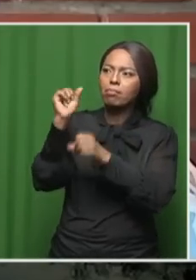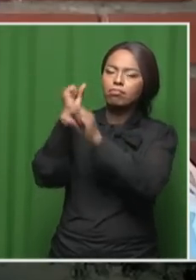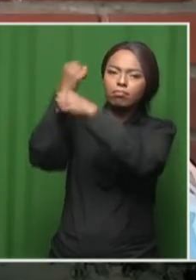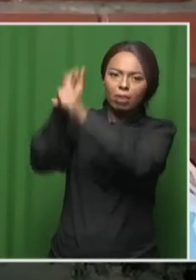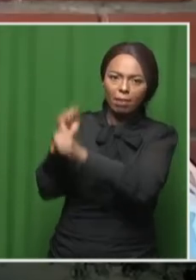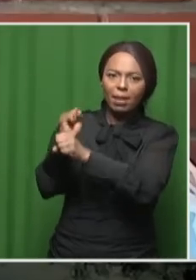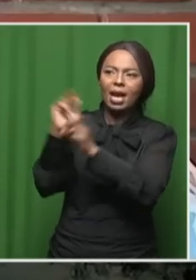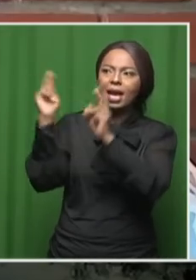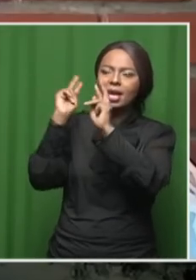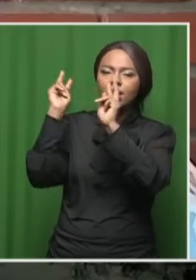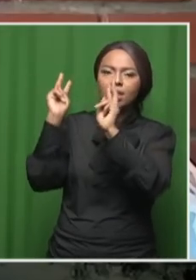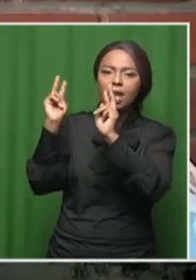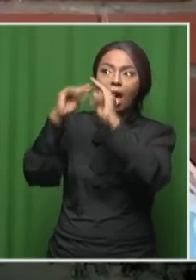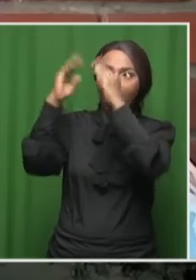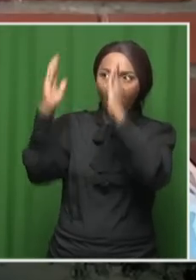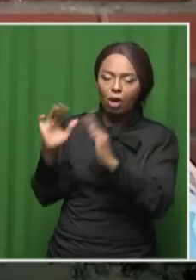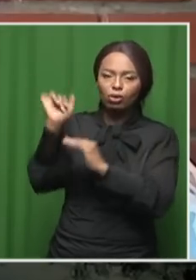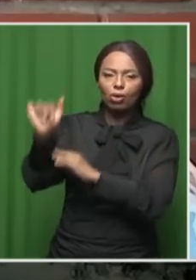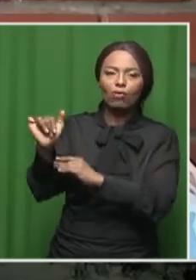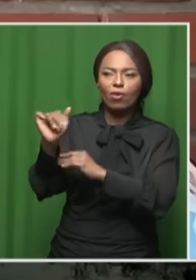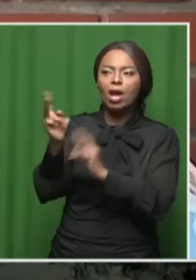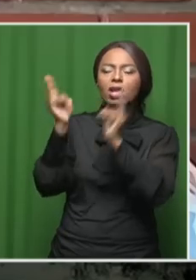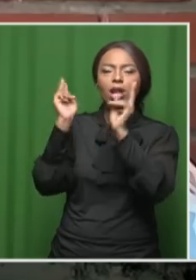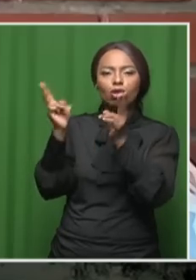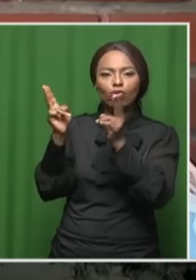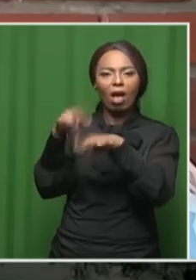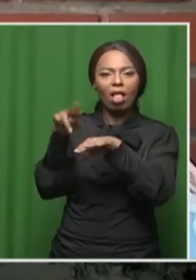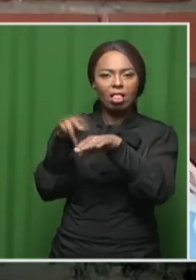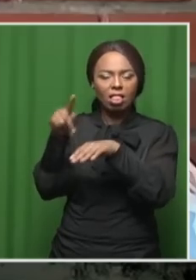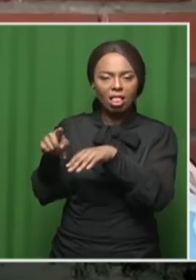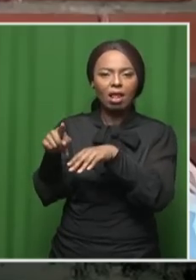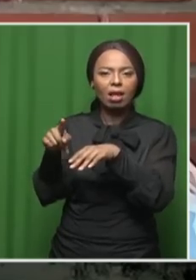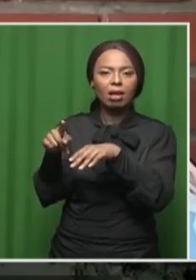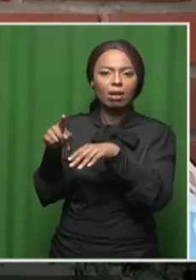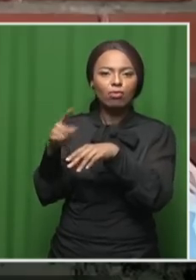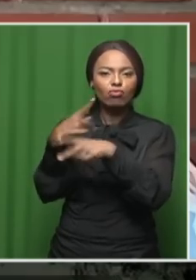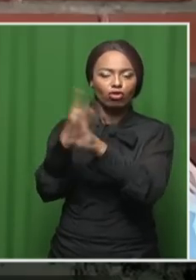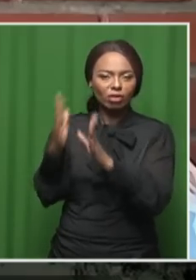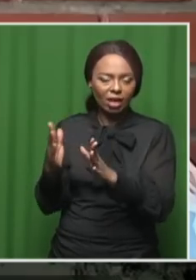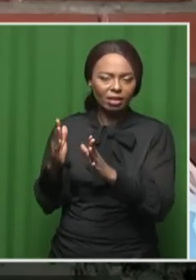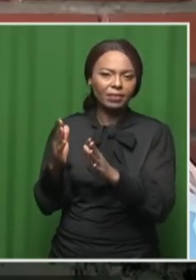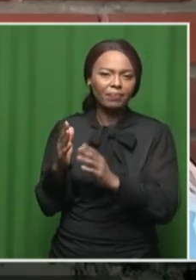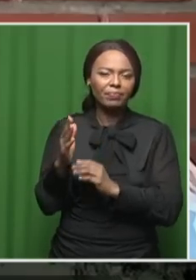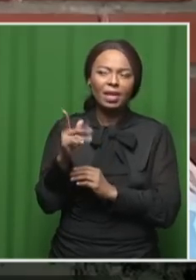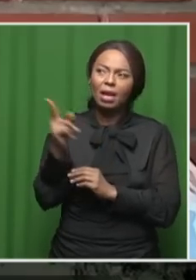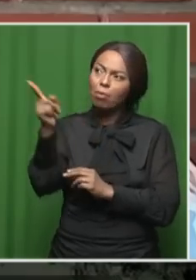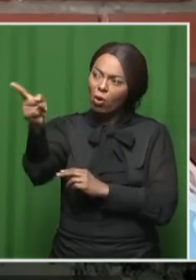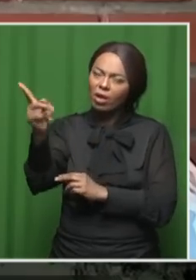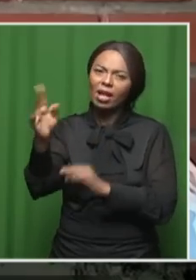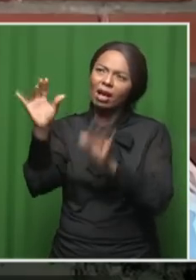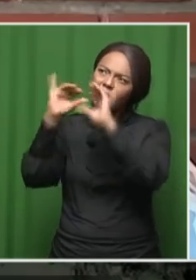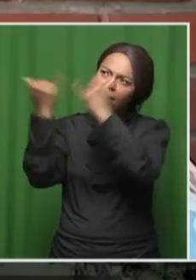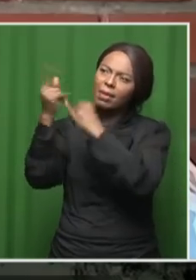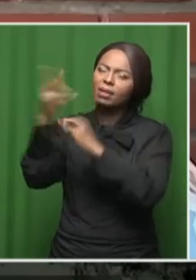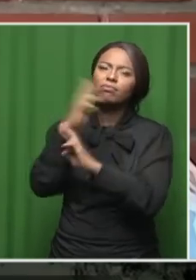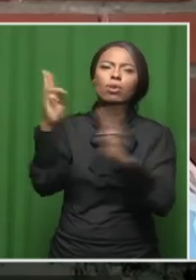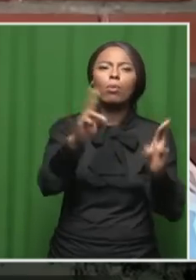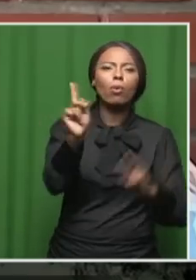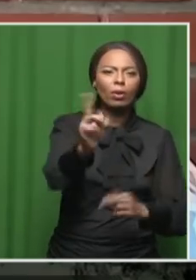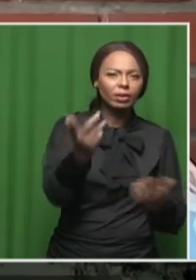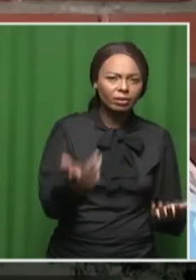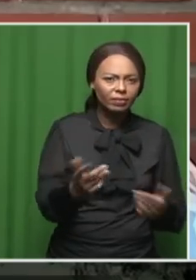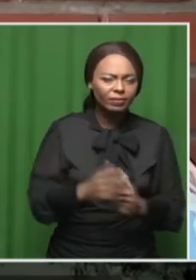of Natural Butters. I'm not sure if there's another producer that's included in this. What's been their response? I mean, surely